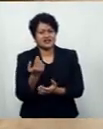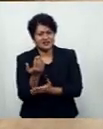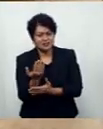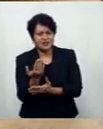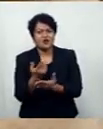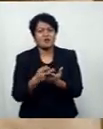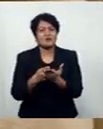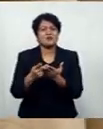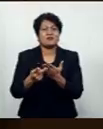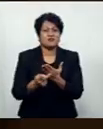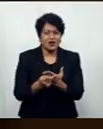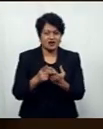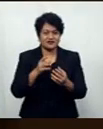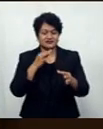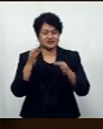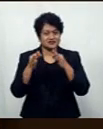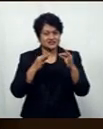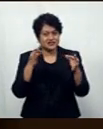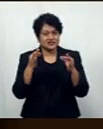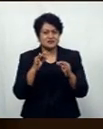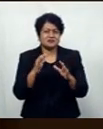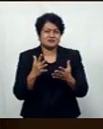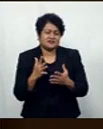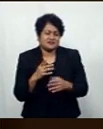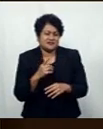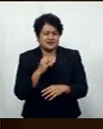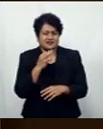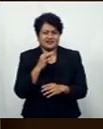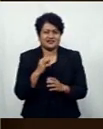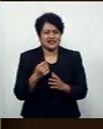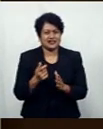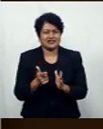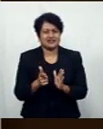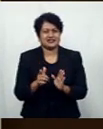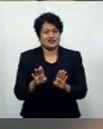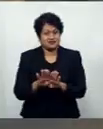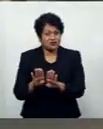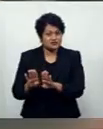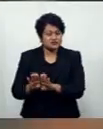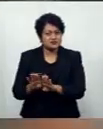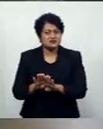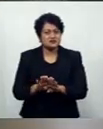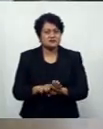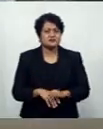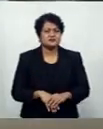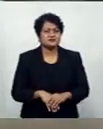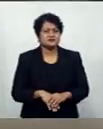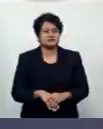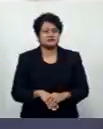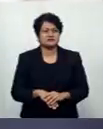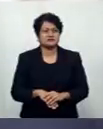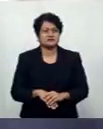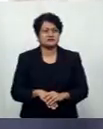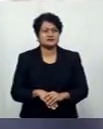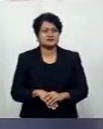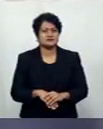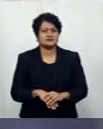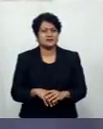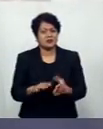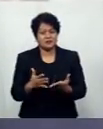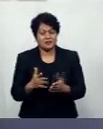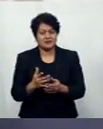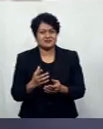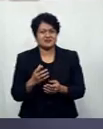actually move around, so it might take a while for musicians to get that platform again.